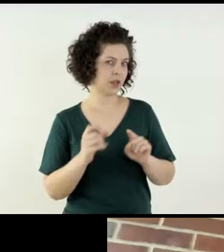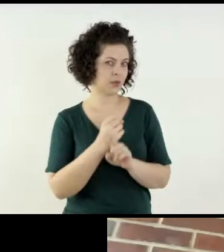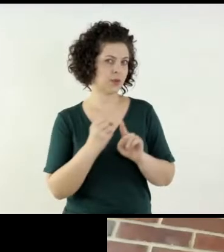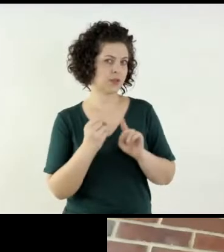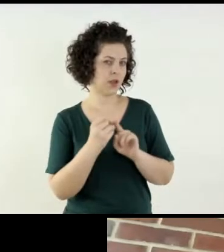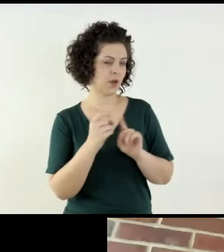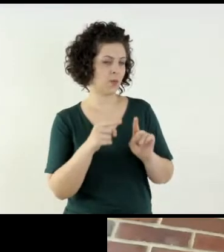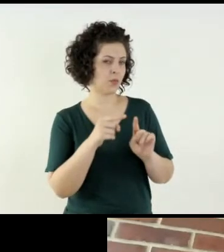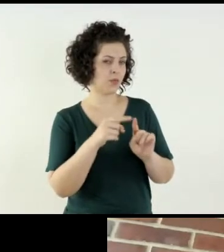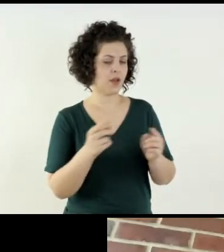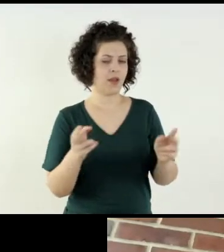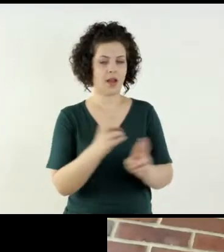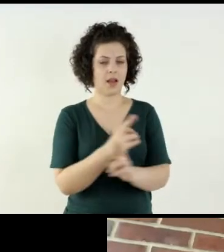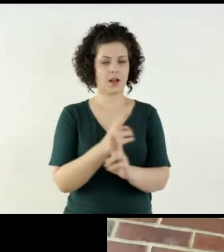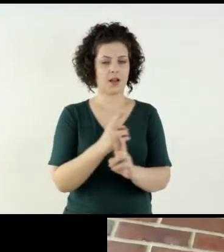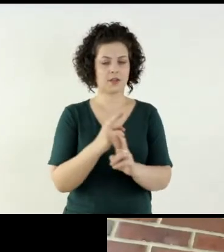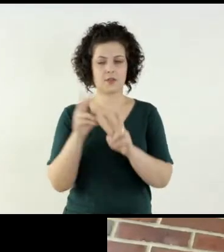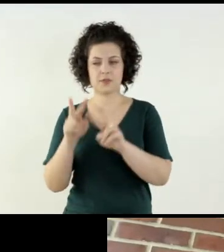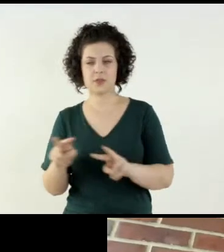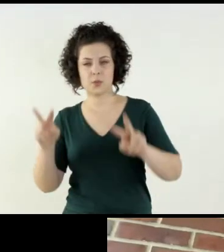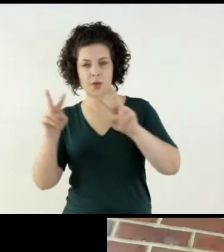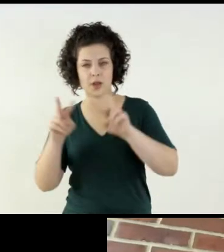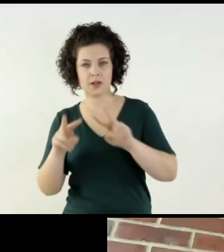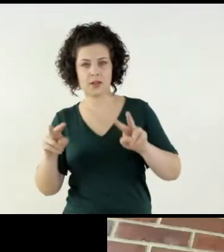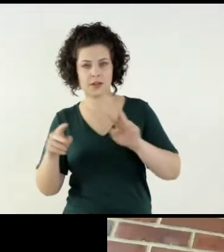just basically answered?